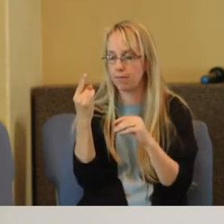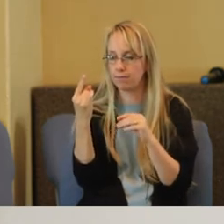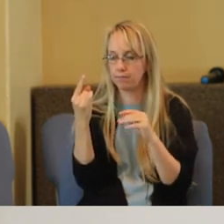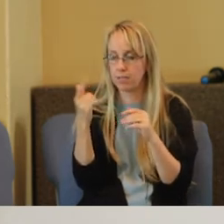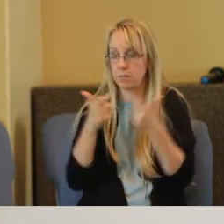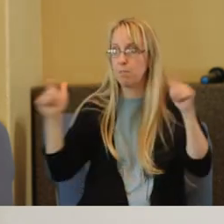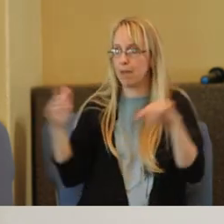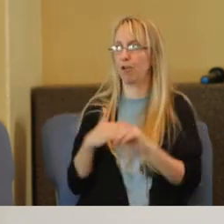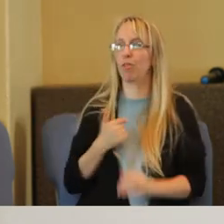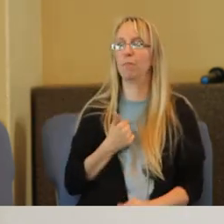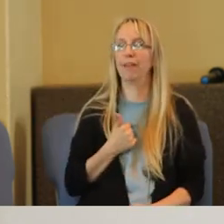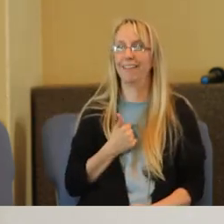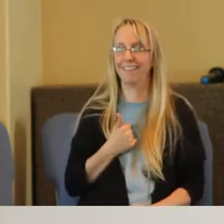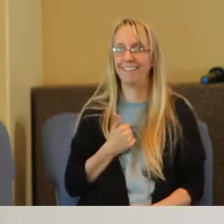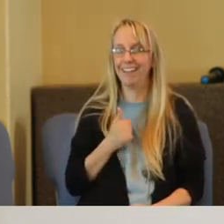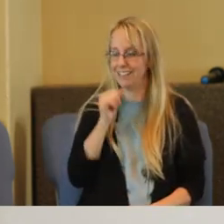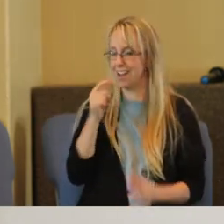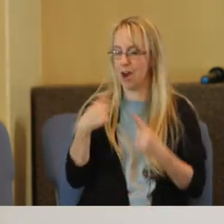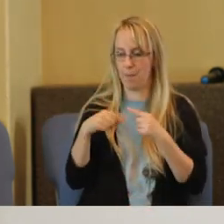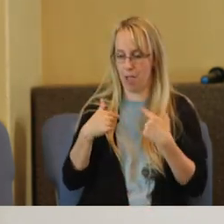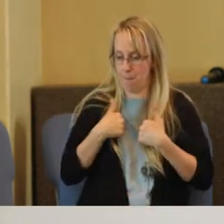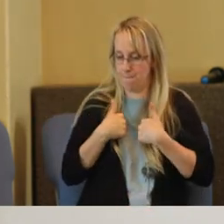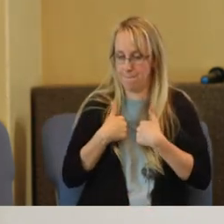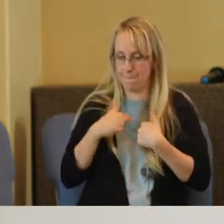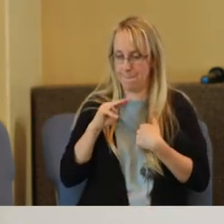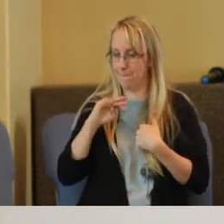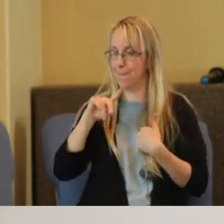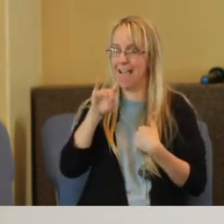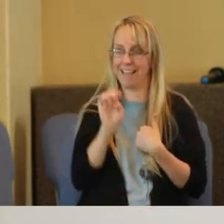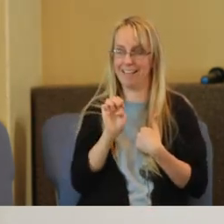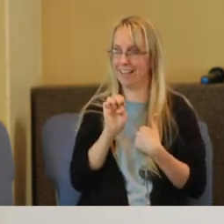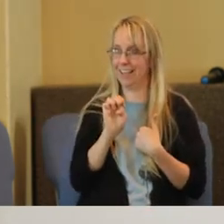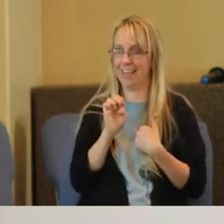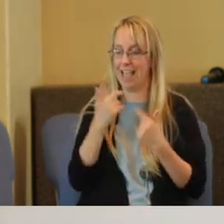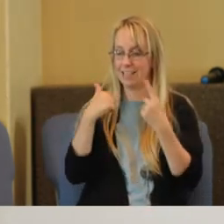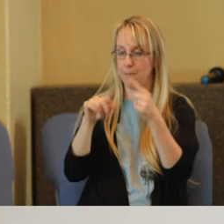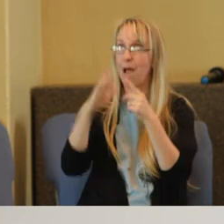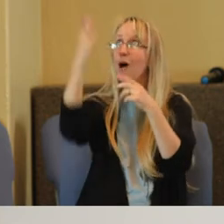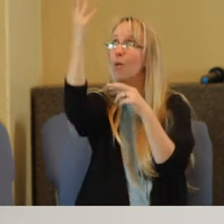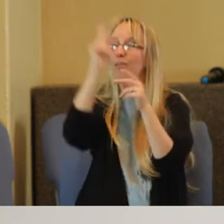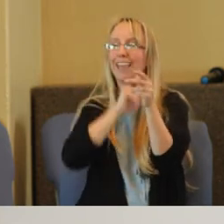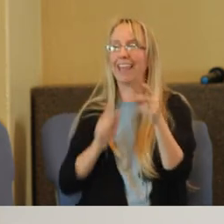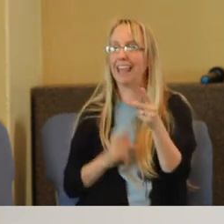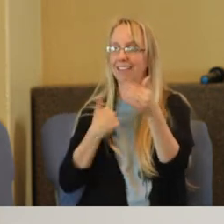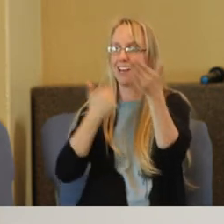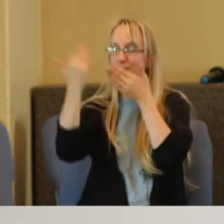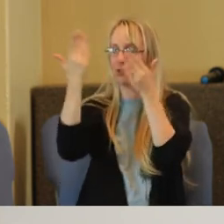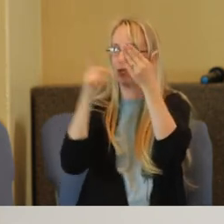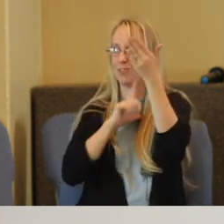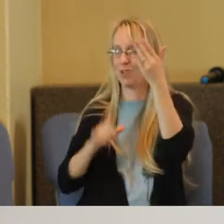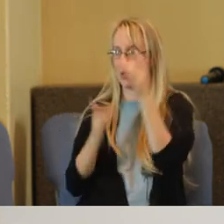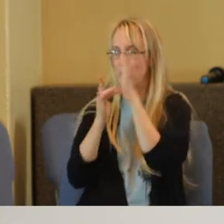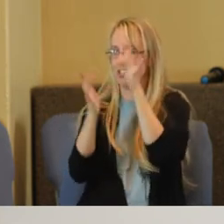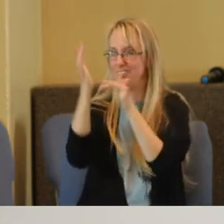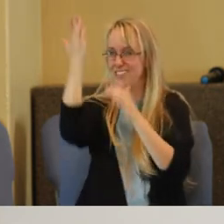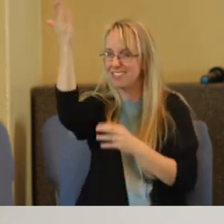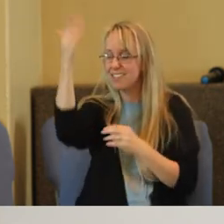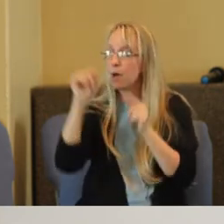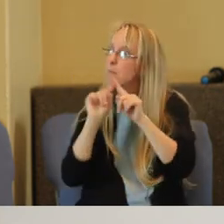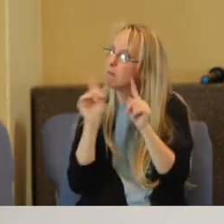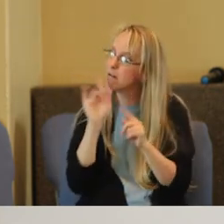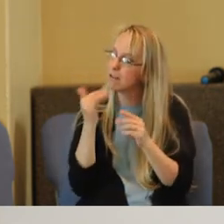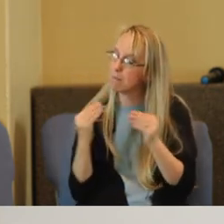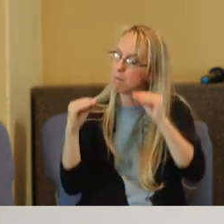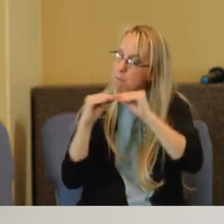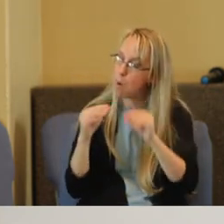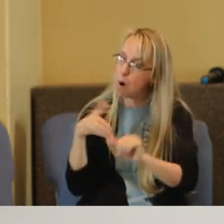no longer about Mike. It's about the King that I serve, the Lord Jesus, right? But is it even more powerful if